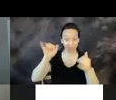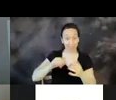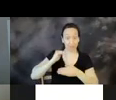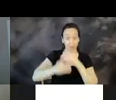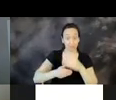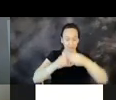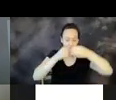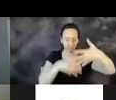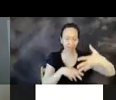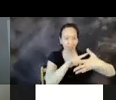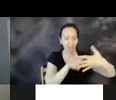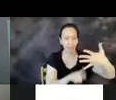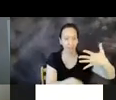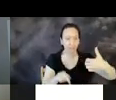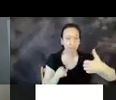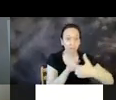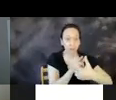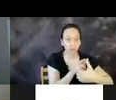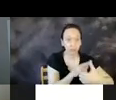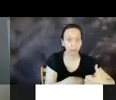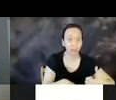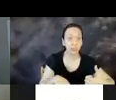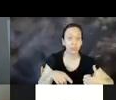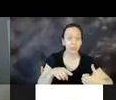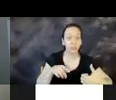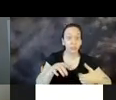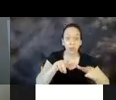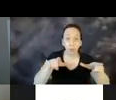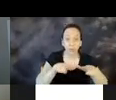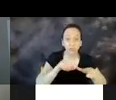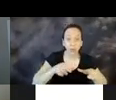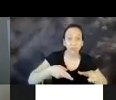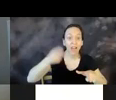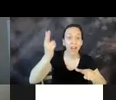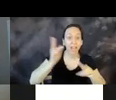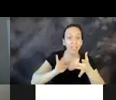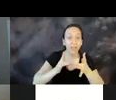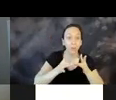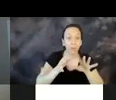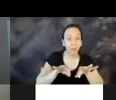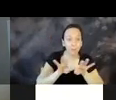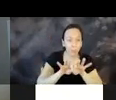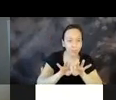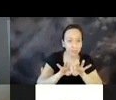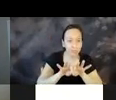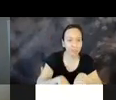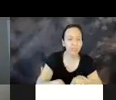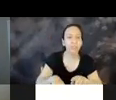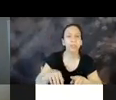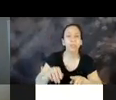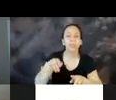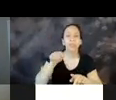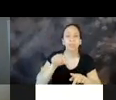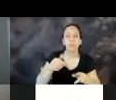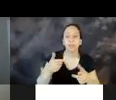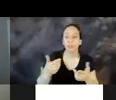First, coverage of locations of high network importance. So these are locations that we are proposing have